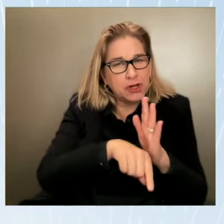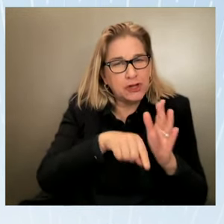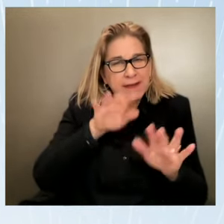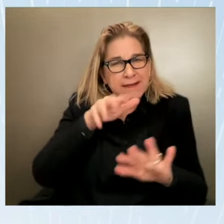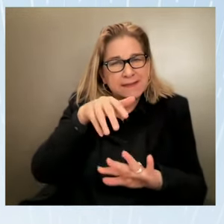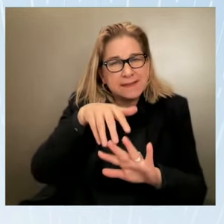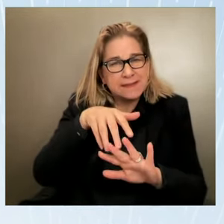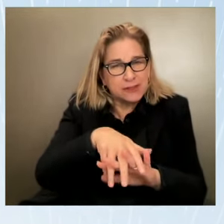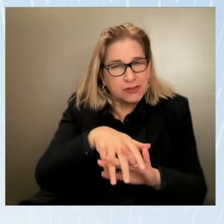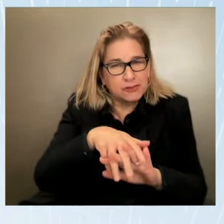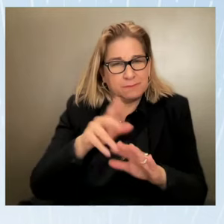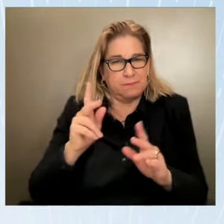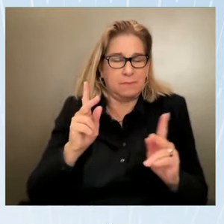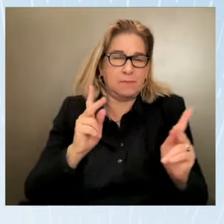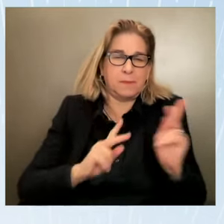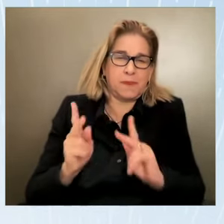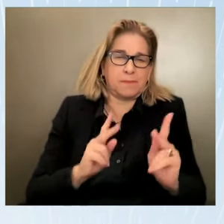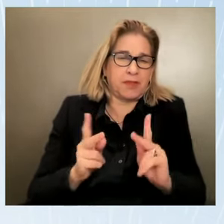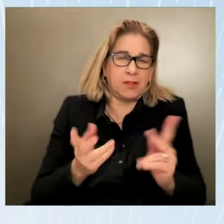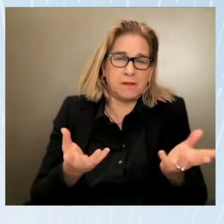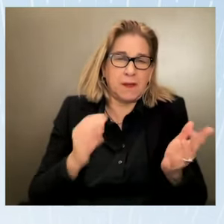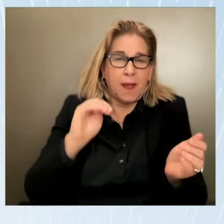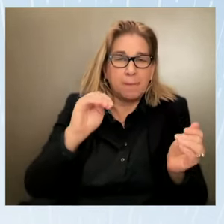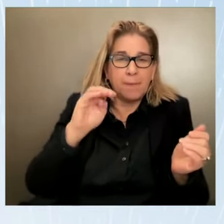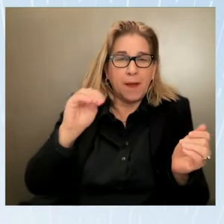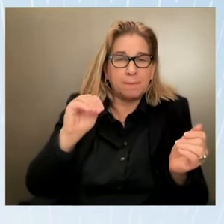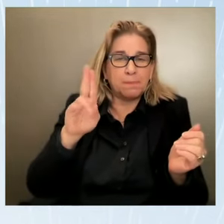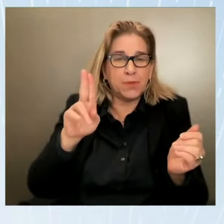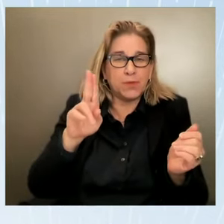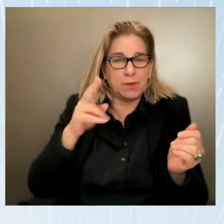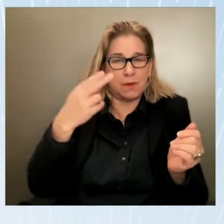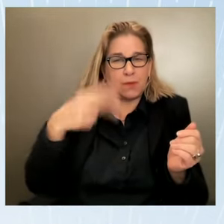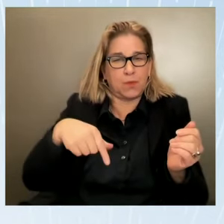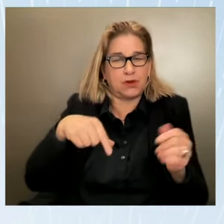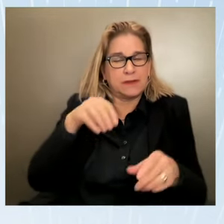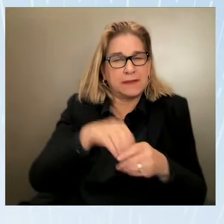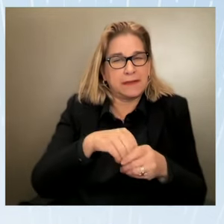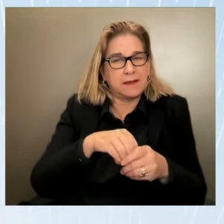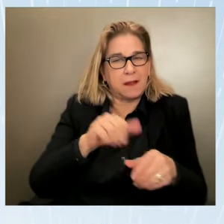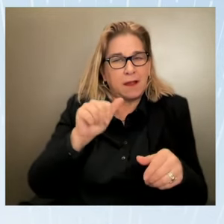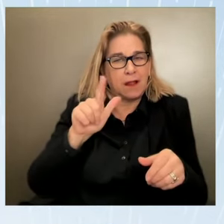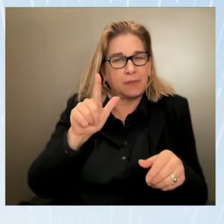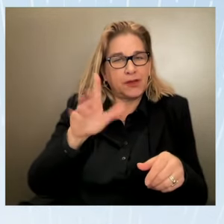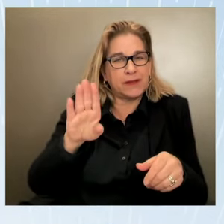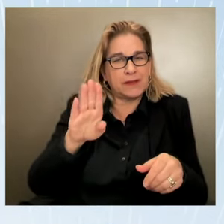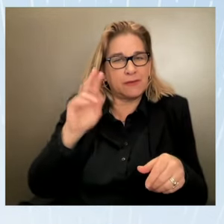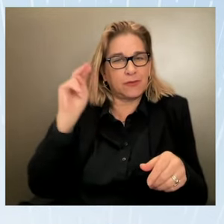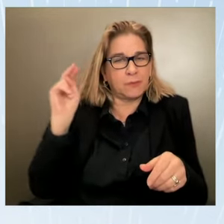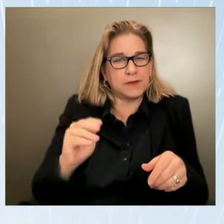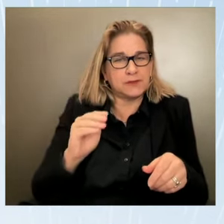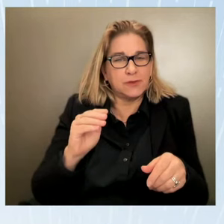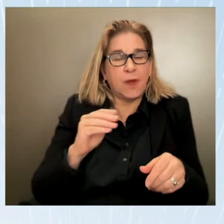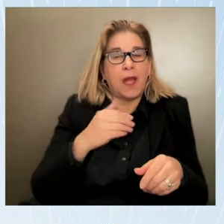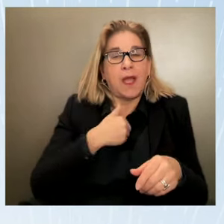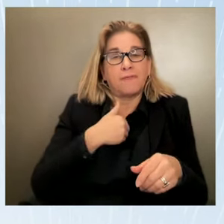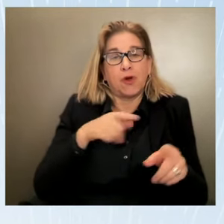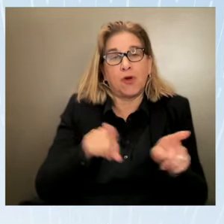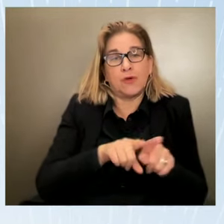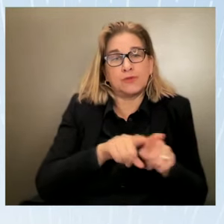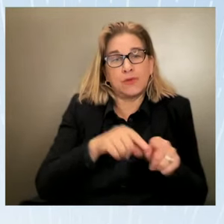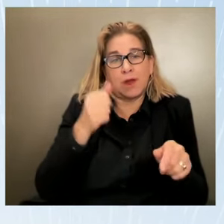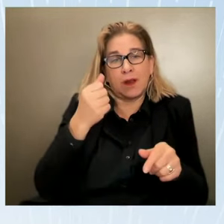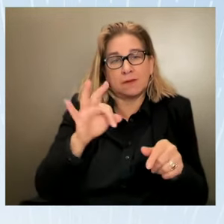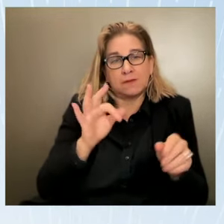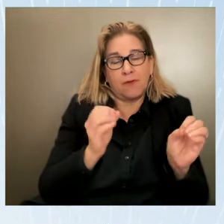Albuquerque and has established 19 offices in 11 states. To date, the MMU has